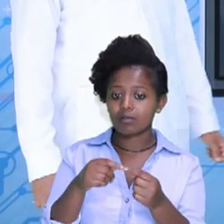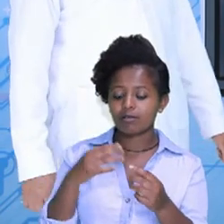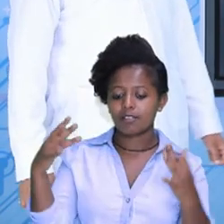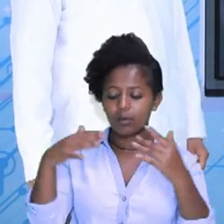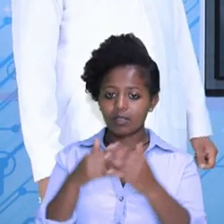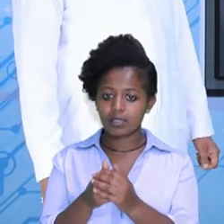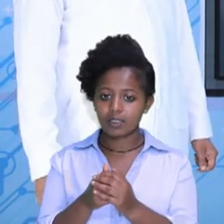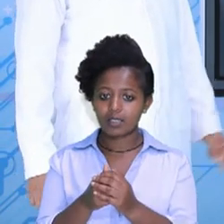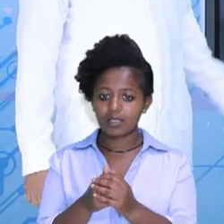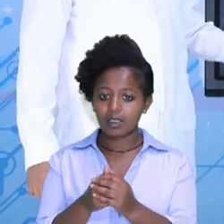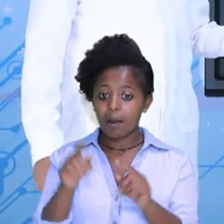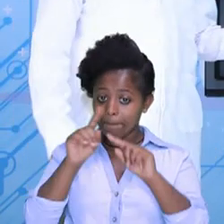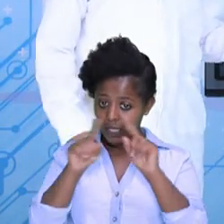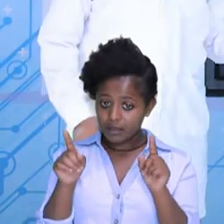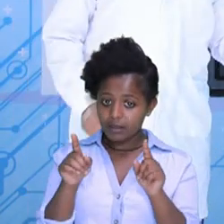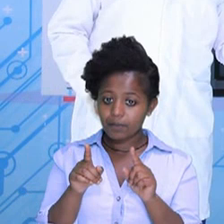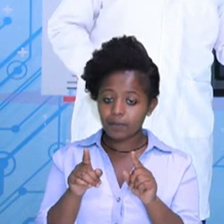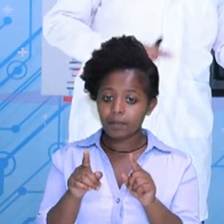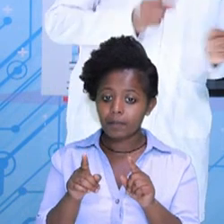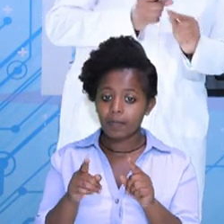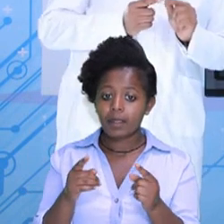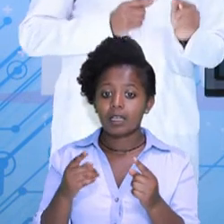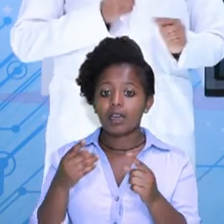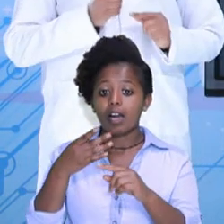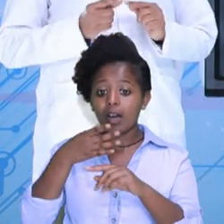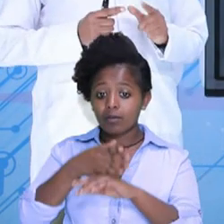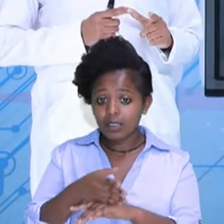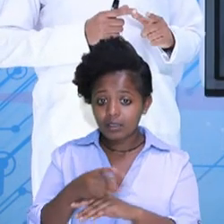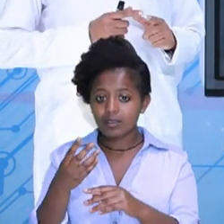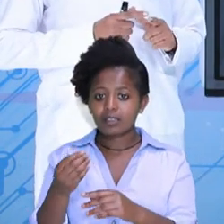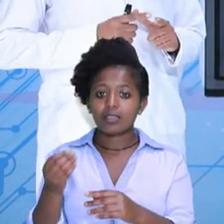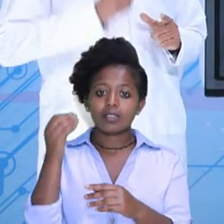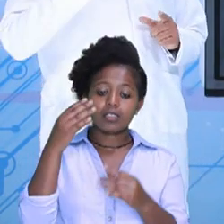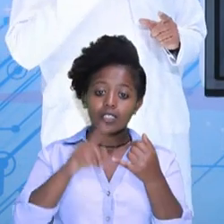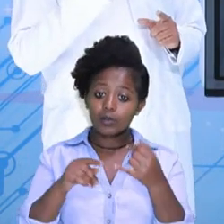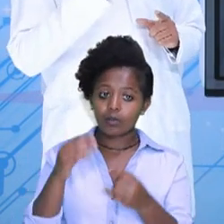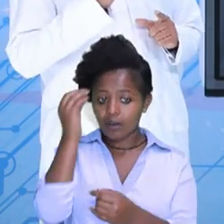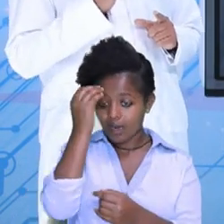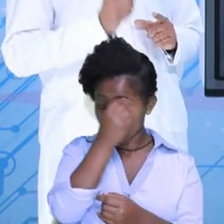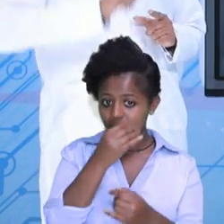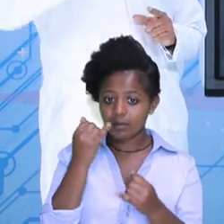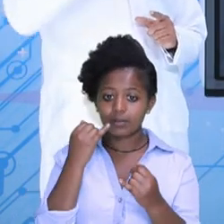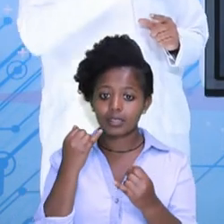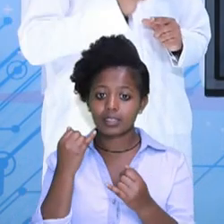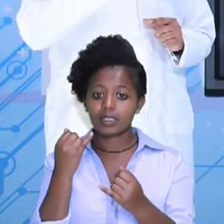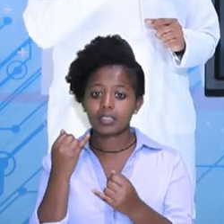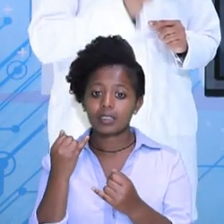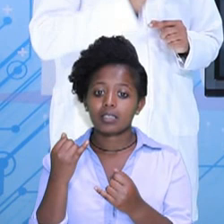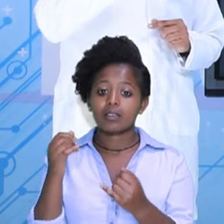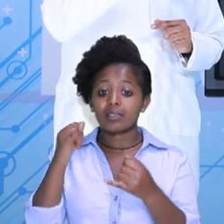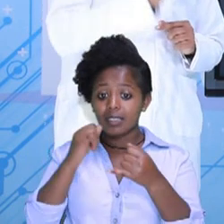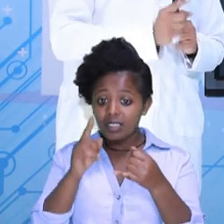war. But after the end of Arab-Israel war, the first Arabs, mind you, after